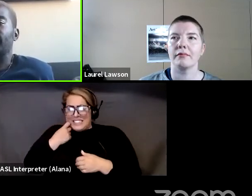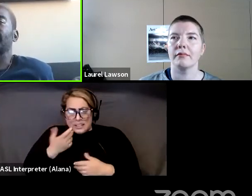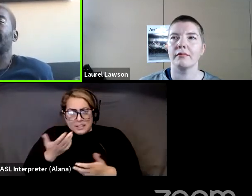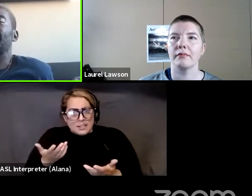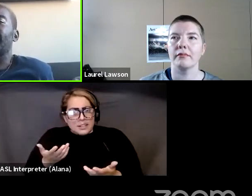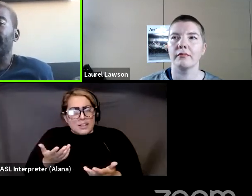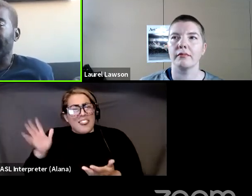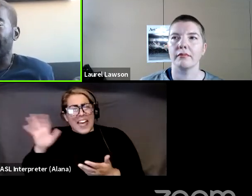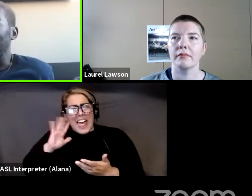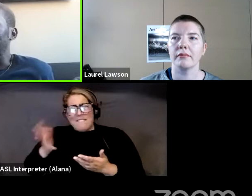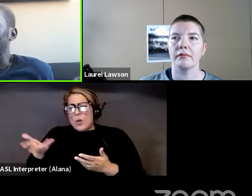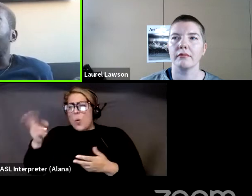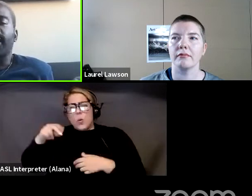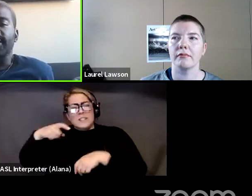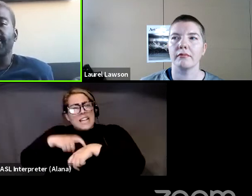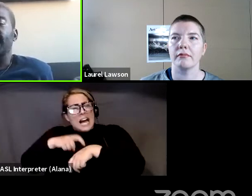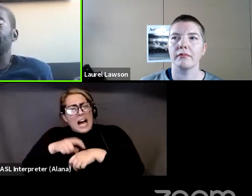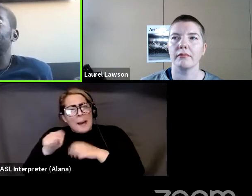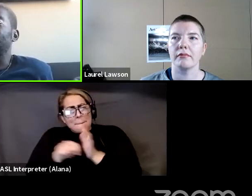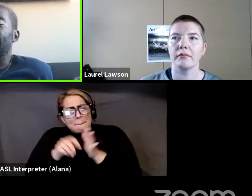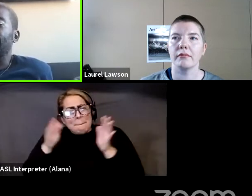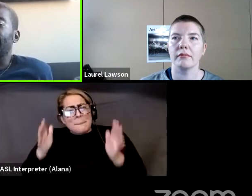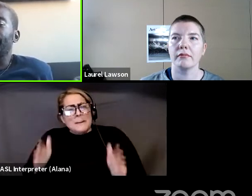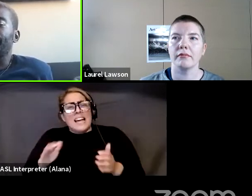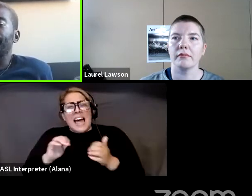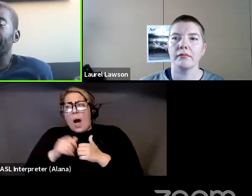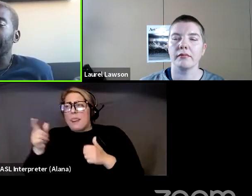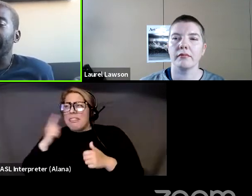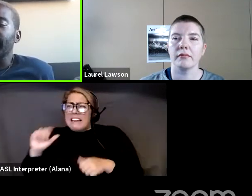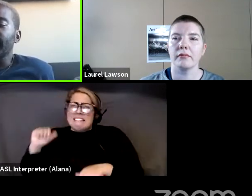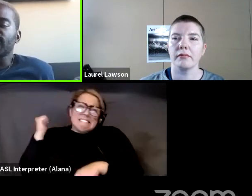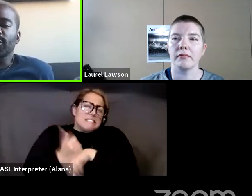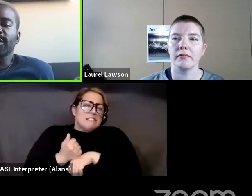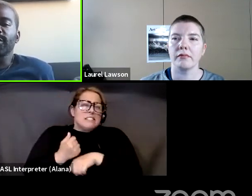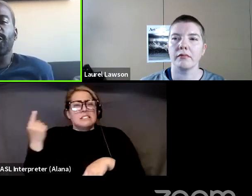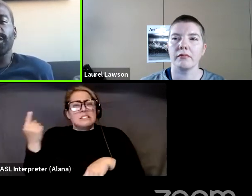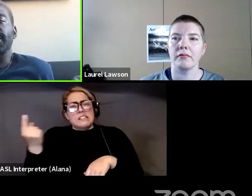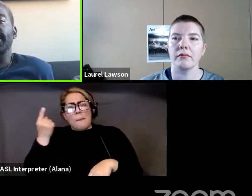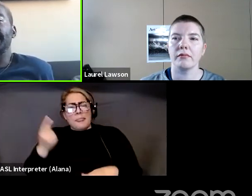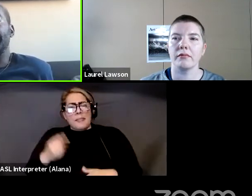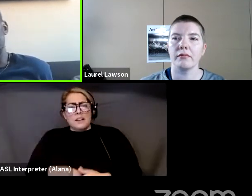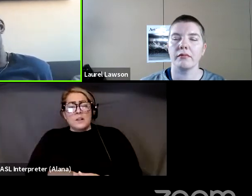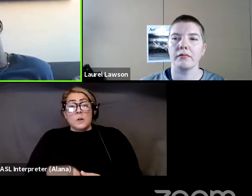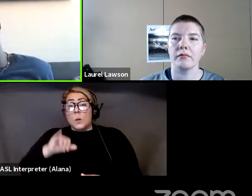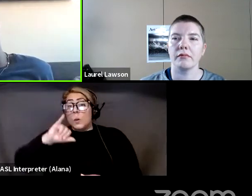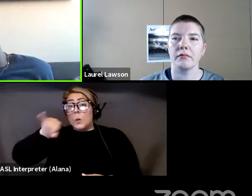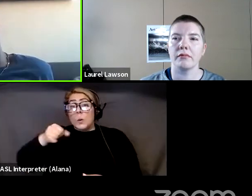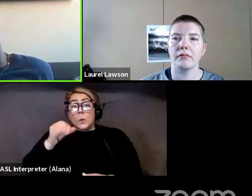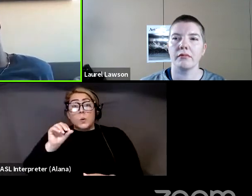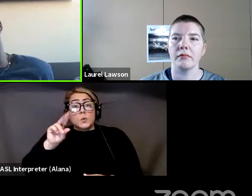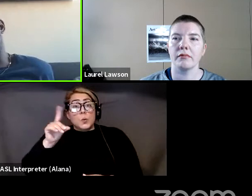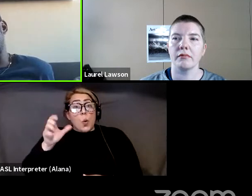movement, of how they've codified something. Jordan Lord,